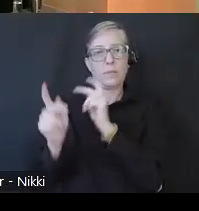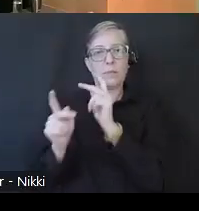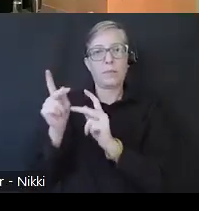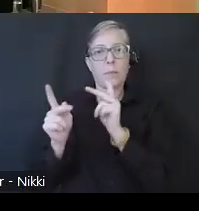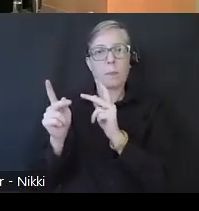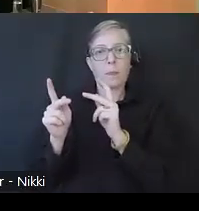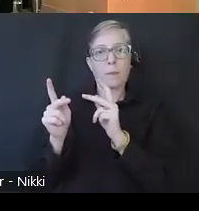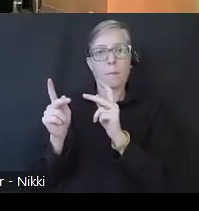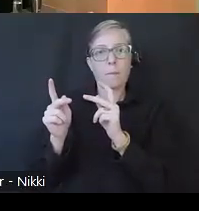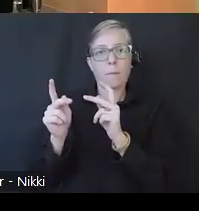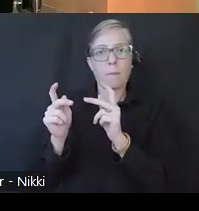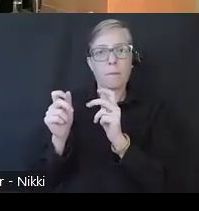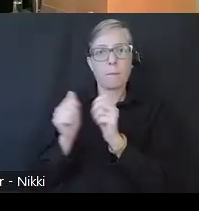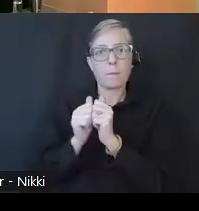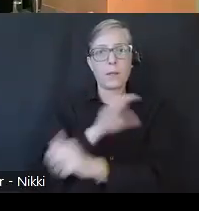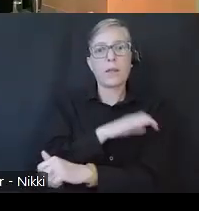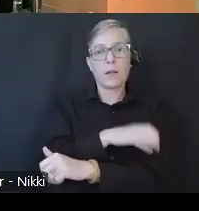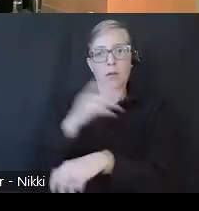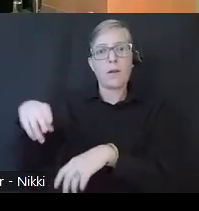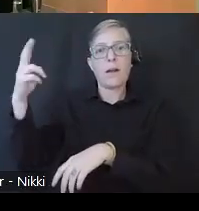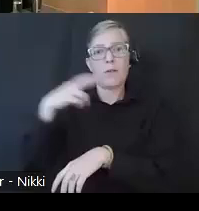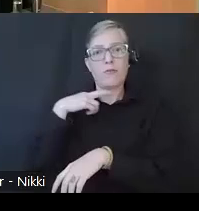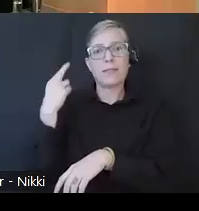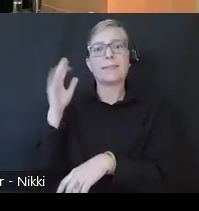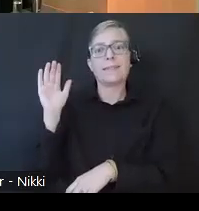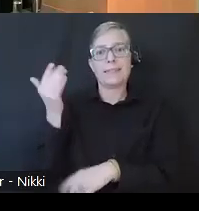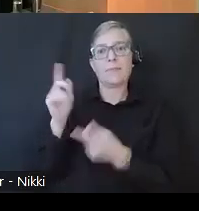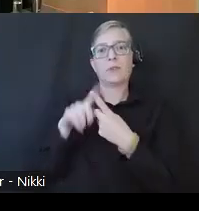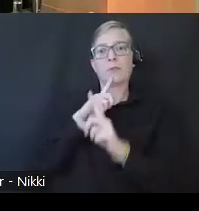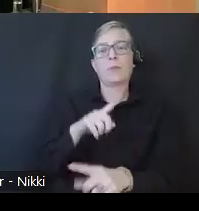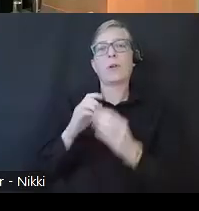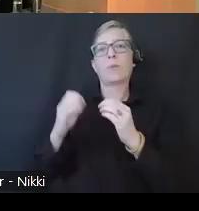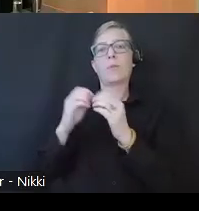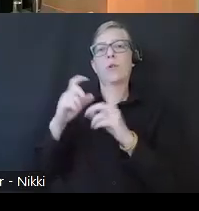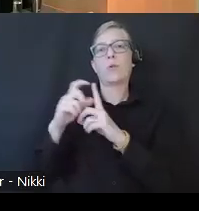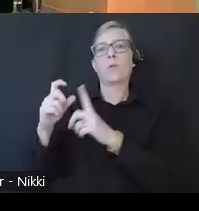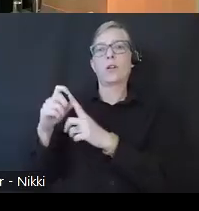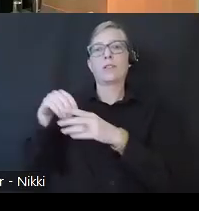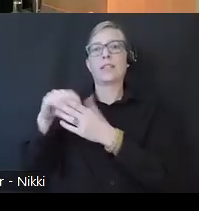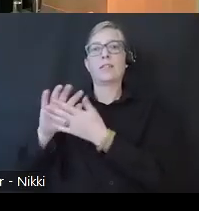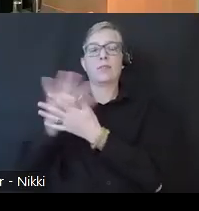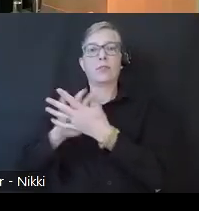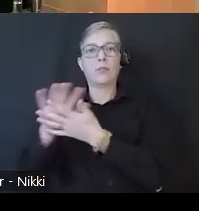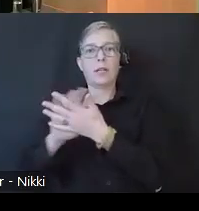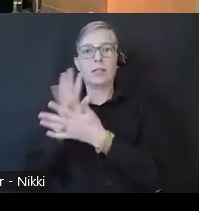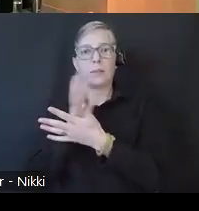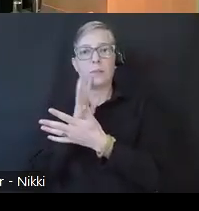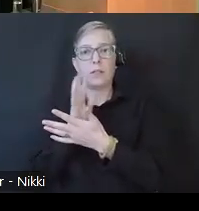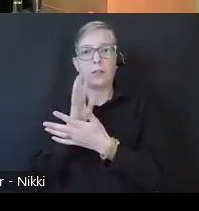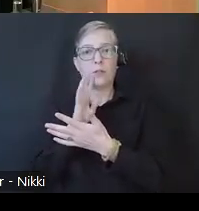showing a tendency to report more words in degraded speech, even when they're not primed.